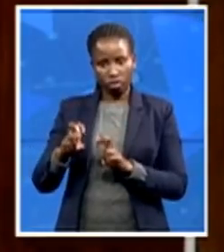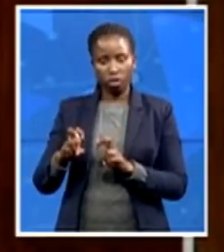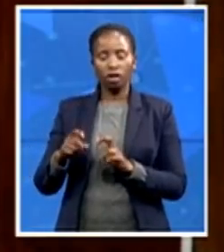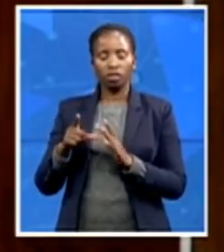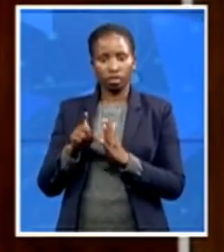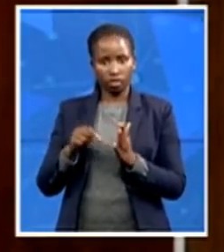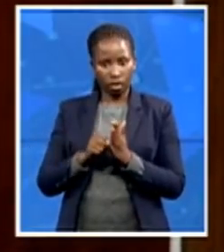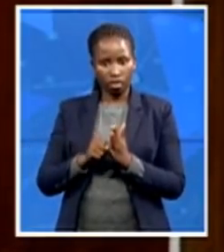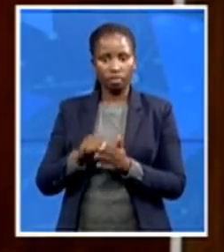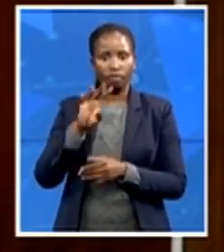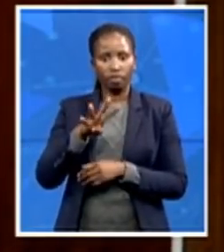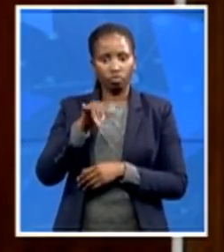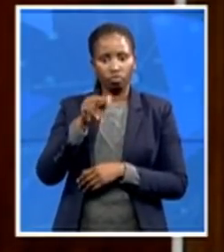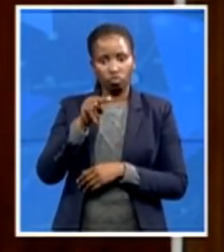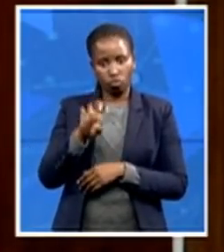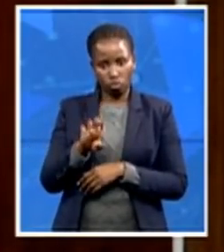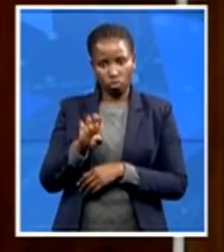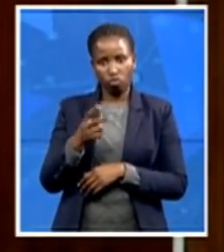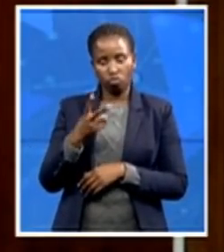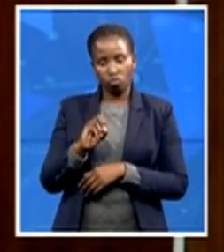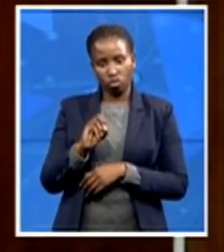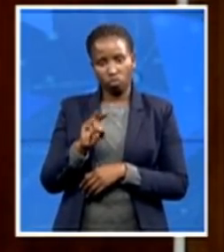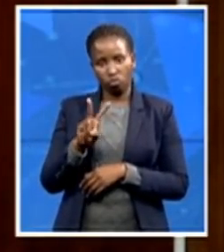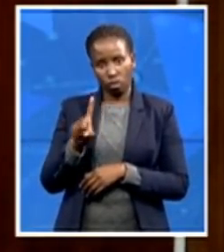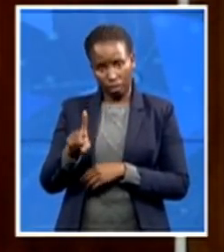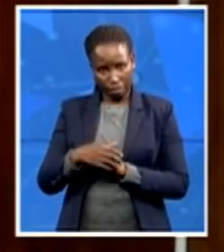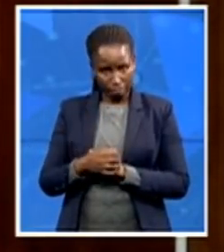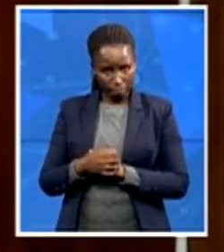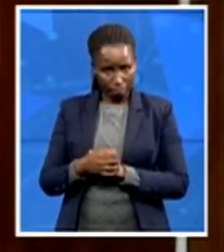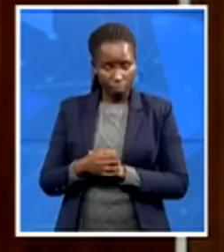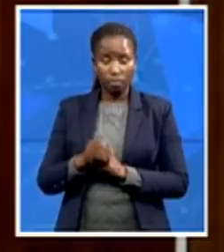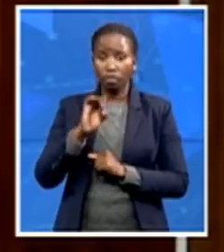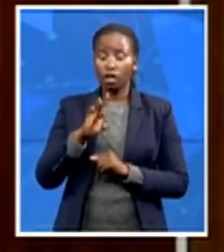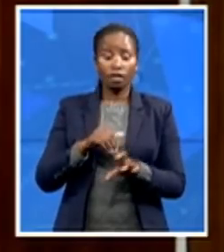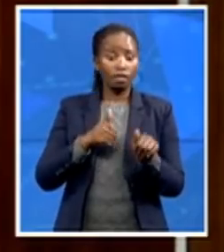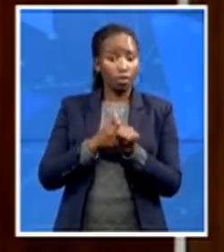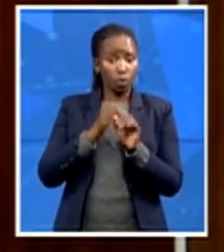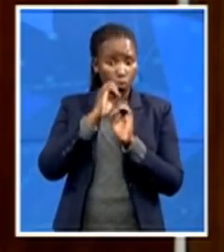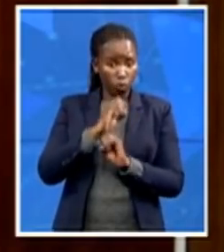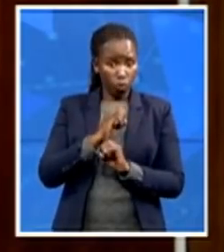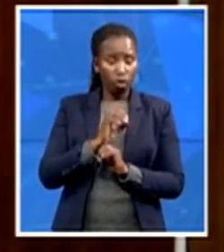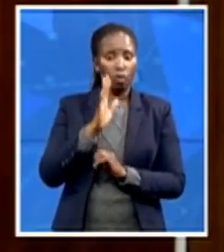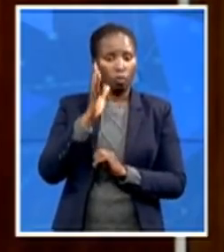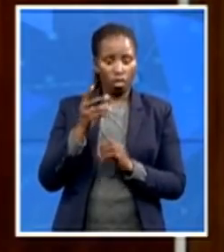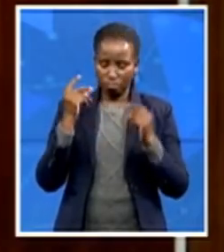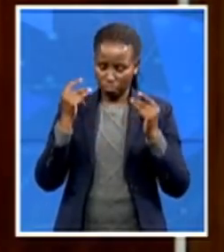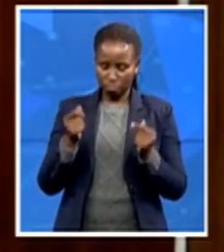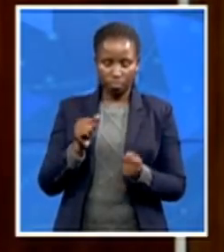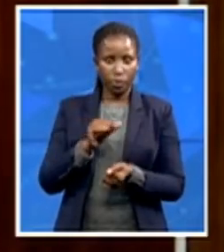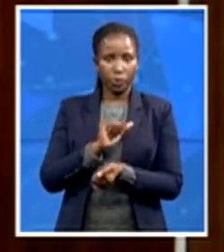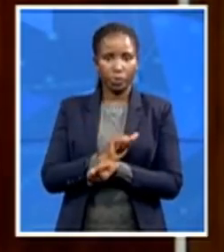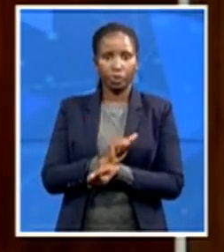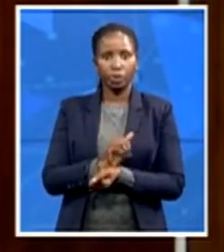2021. Failing to comply with the bail conditions will result in a warrant of arrest being issued for you. Your bail will be